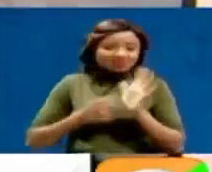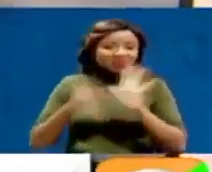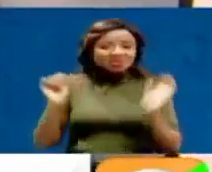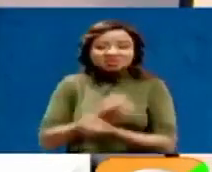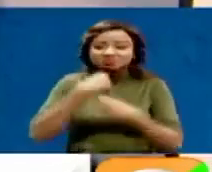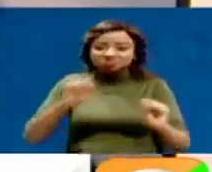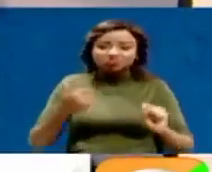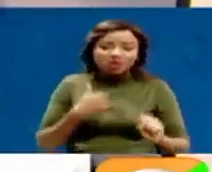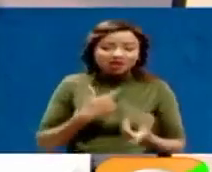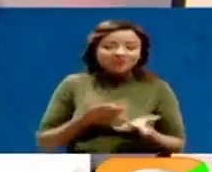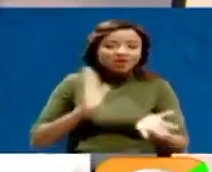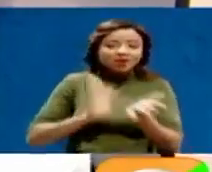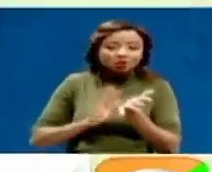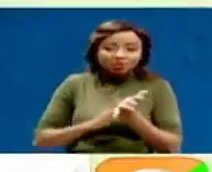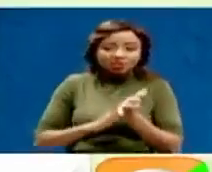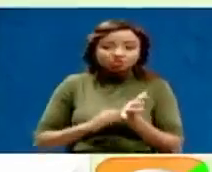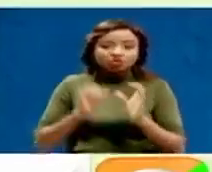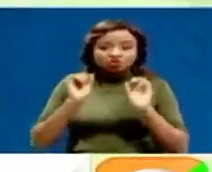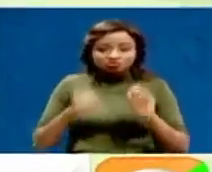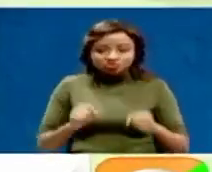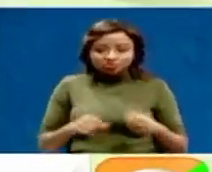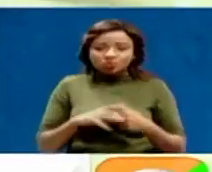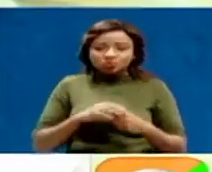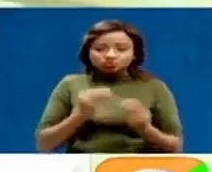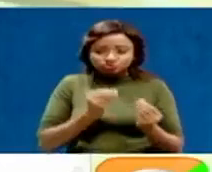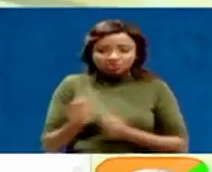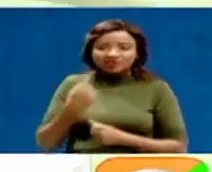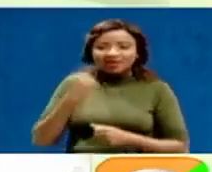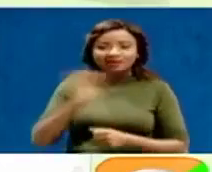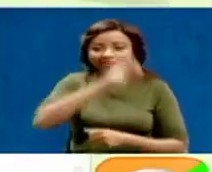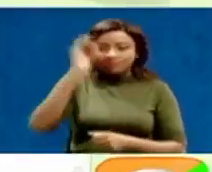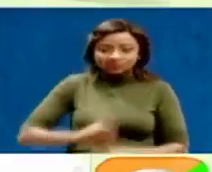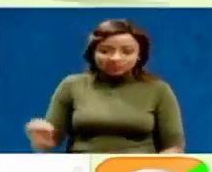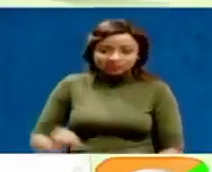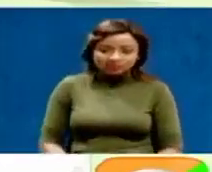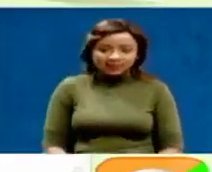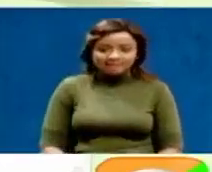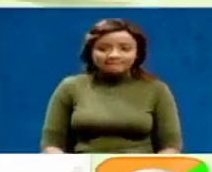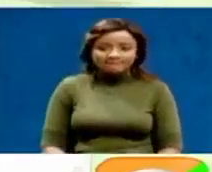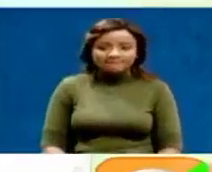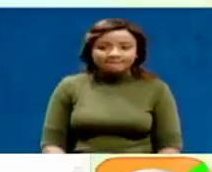to establish recommendations that cover 100% of those who may